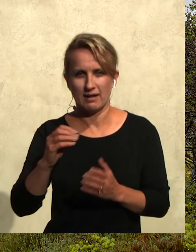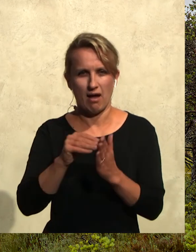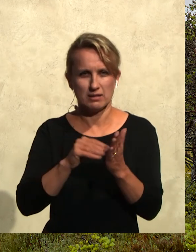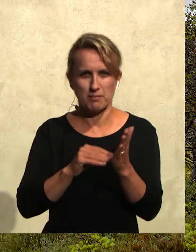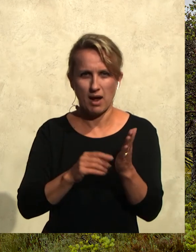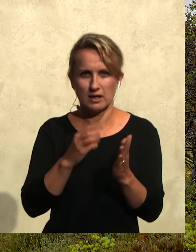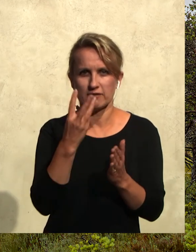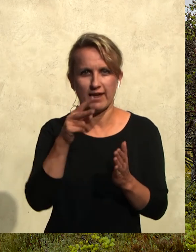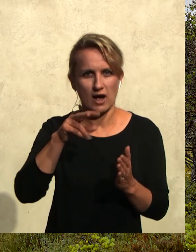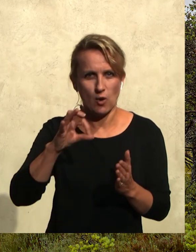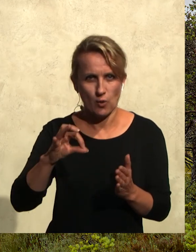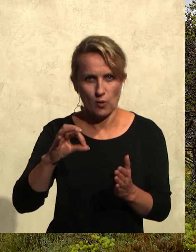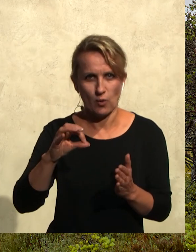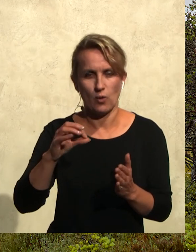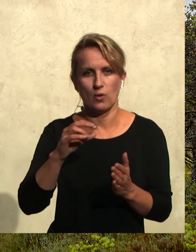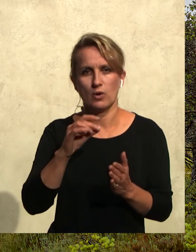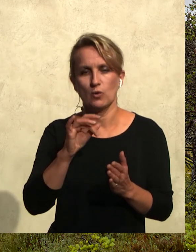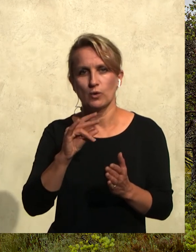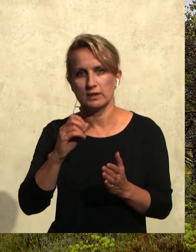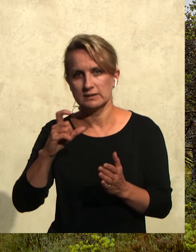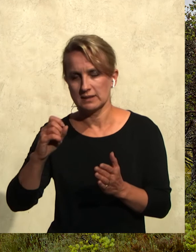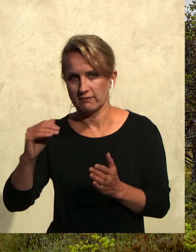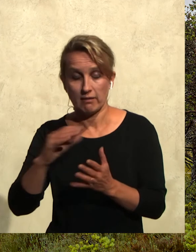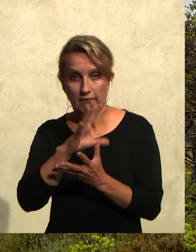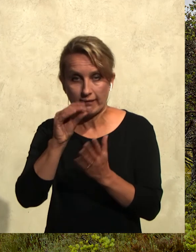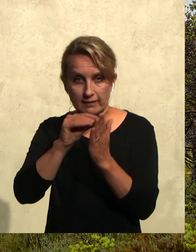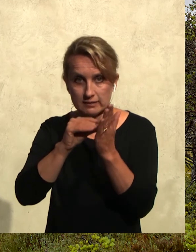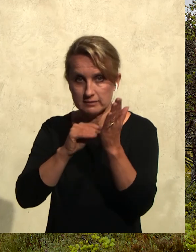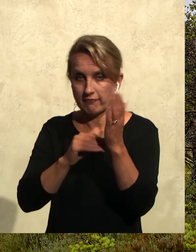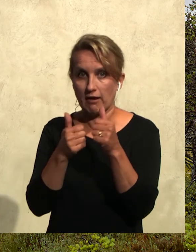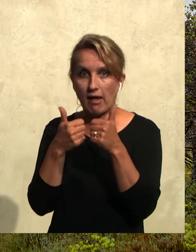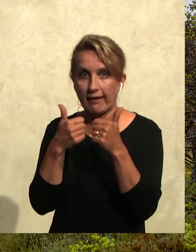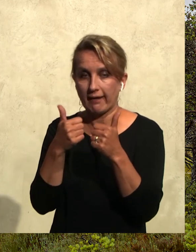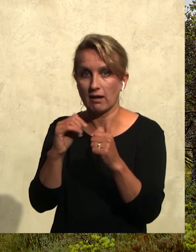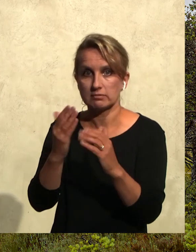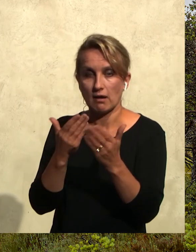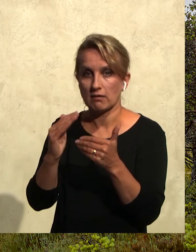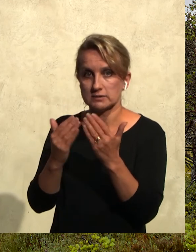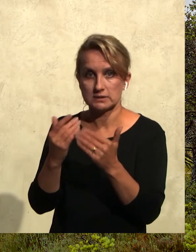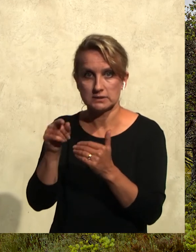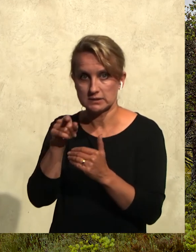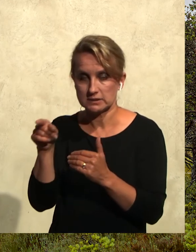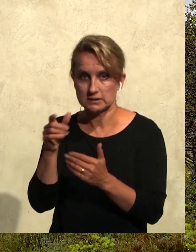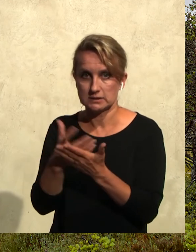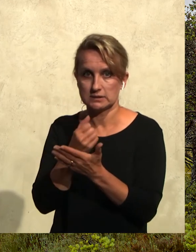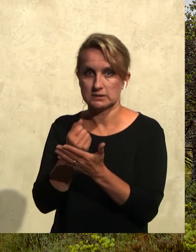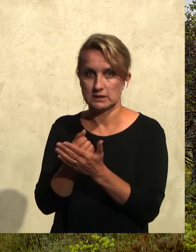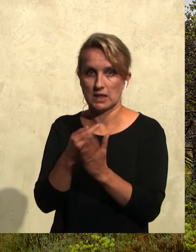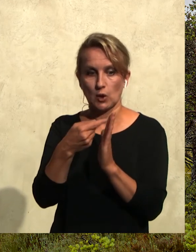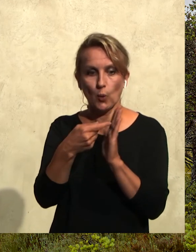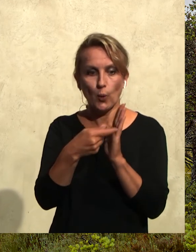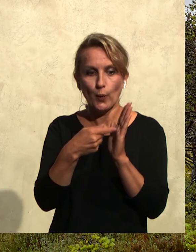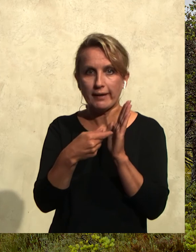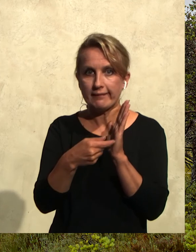and received guidance reports there noted. So finally, let me